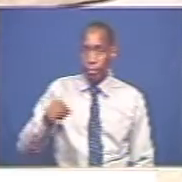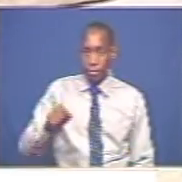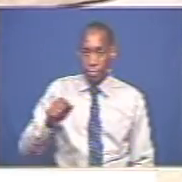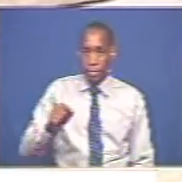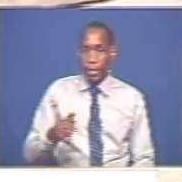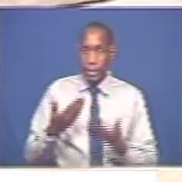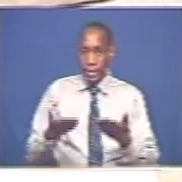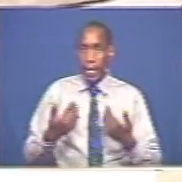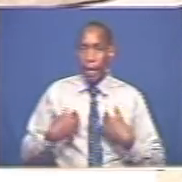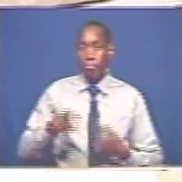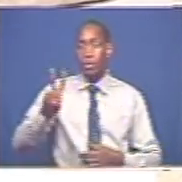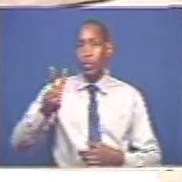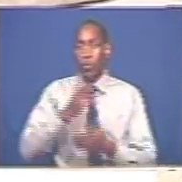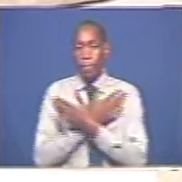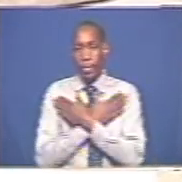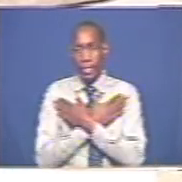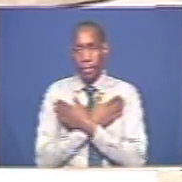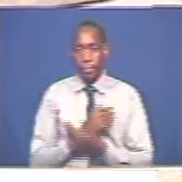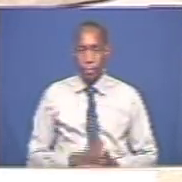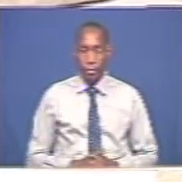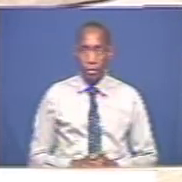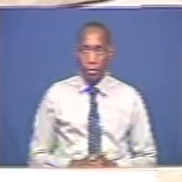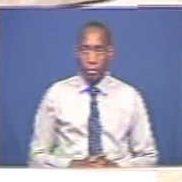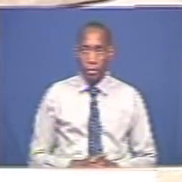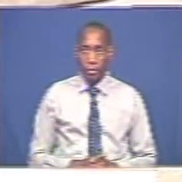of now, I have two friends.